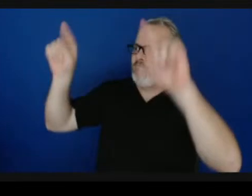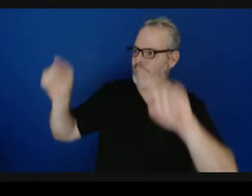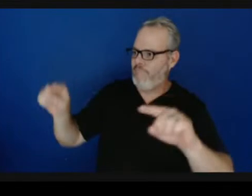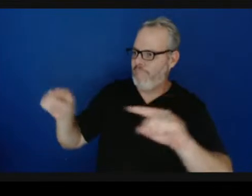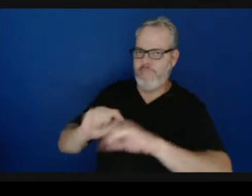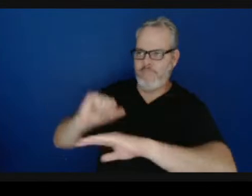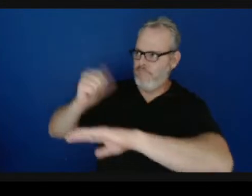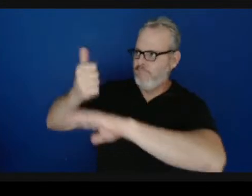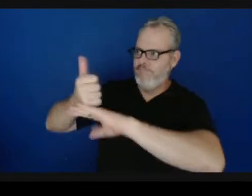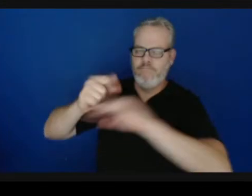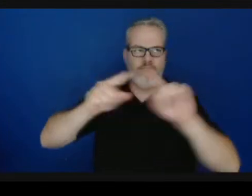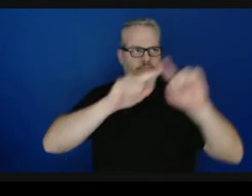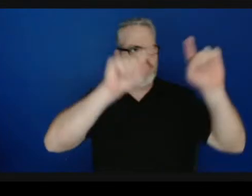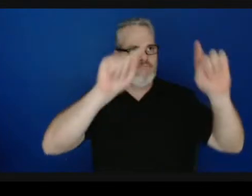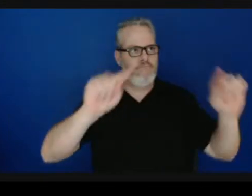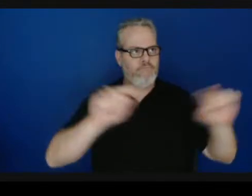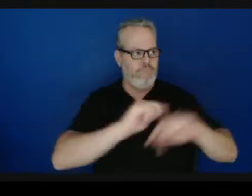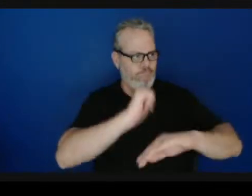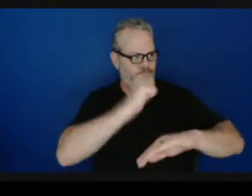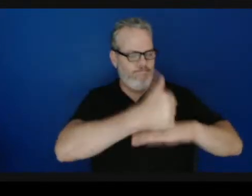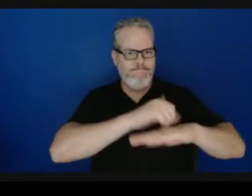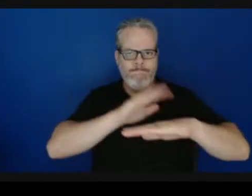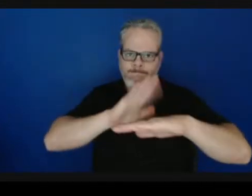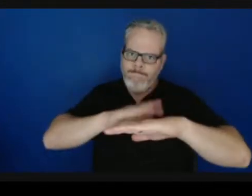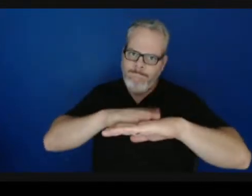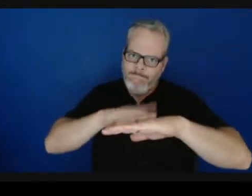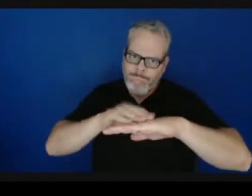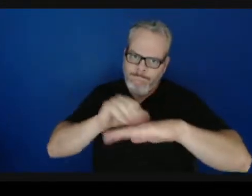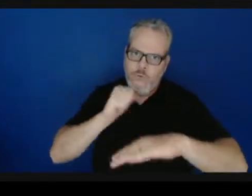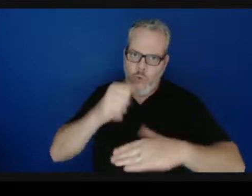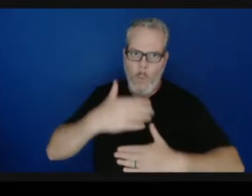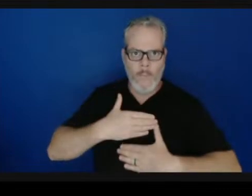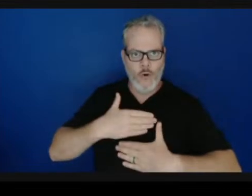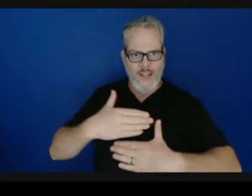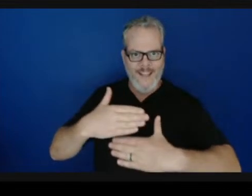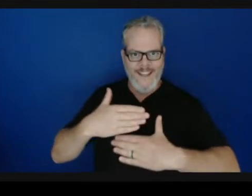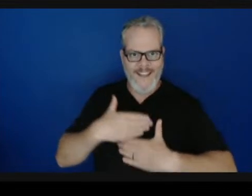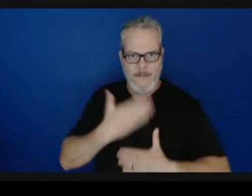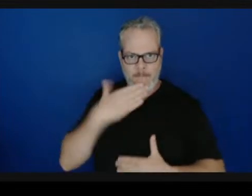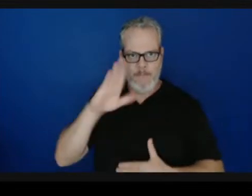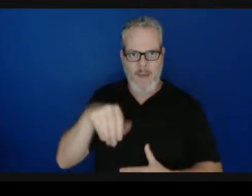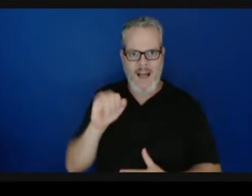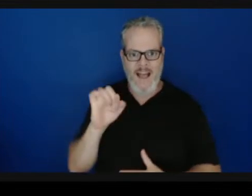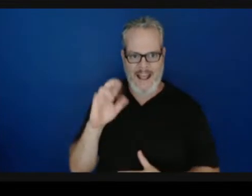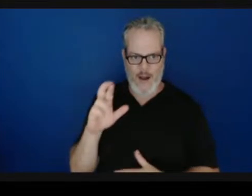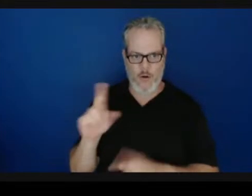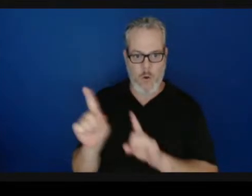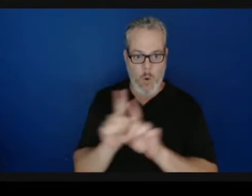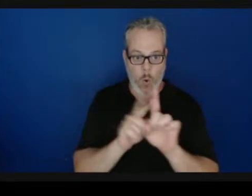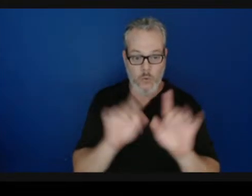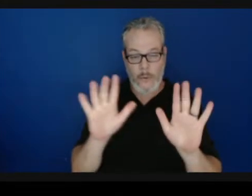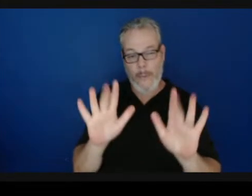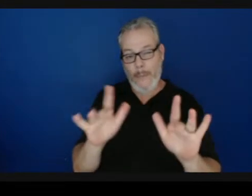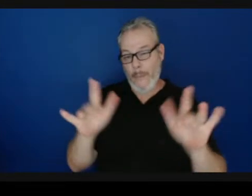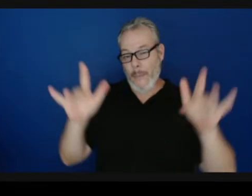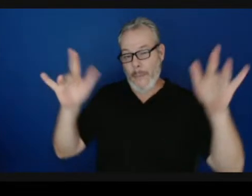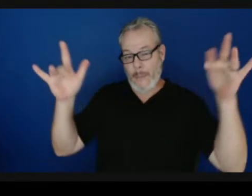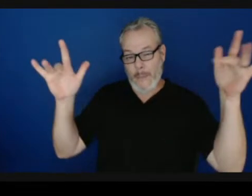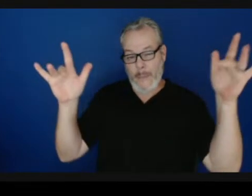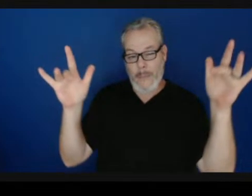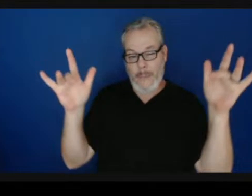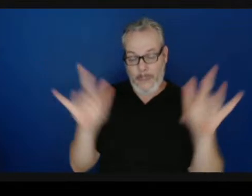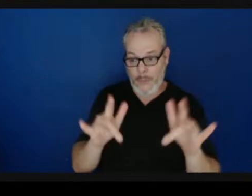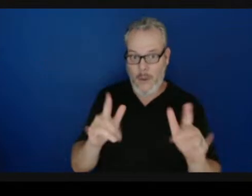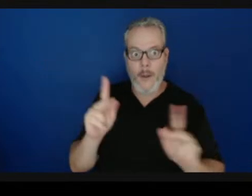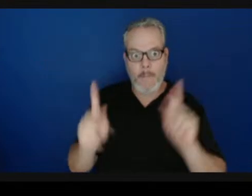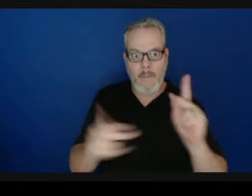park directions because of that, right? They do also note that lava glow might be viewable from those areas along that road, which is why people were driving